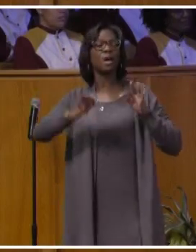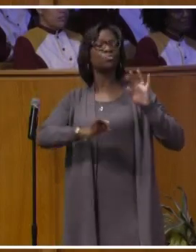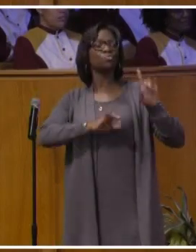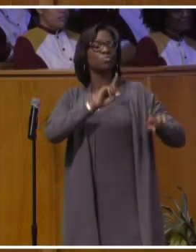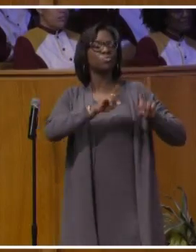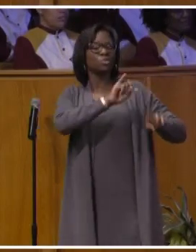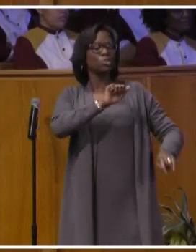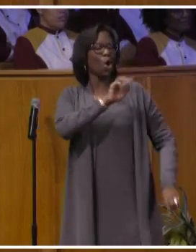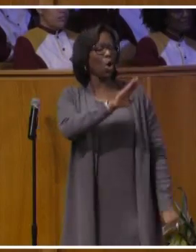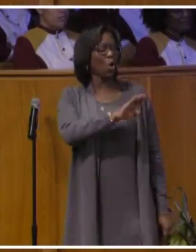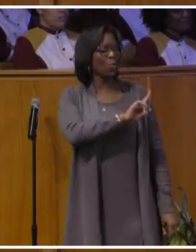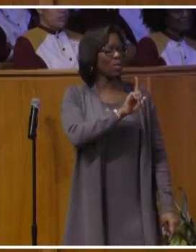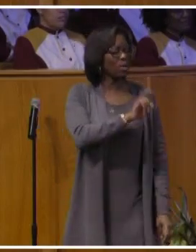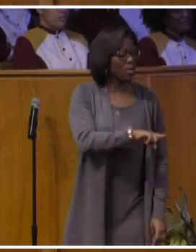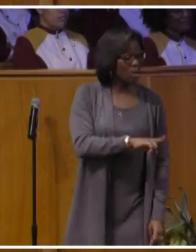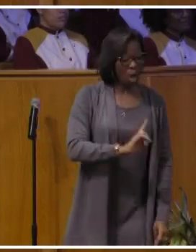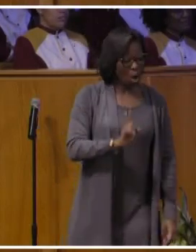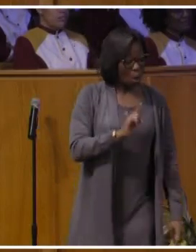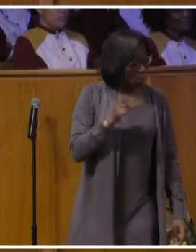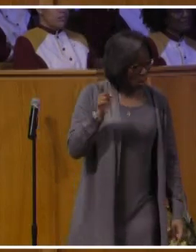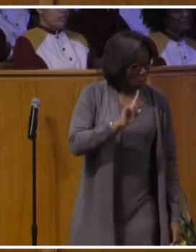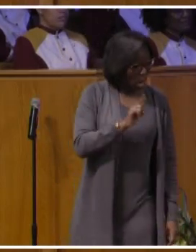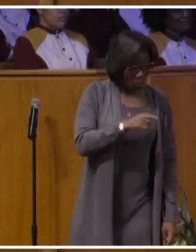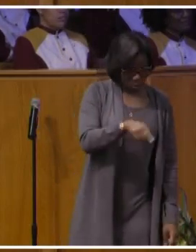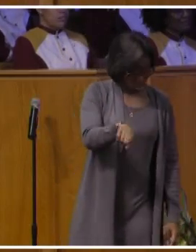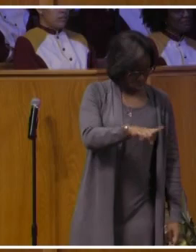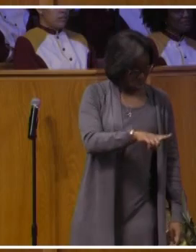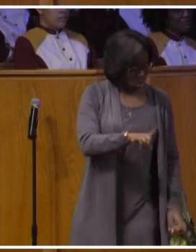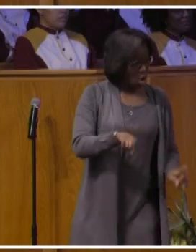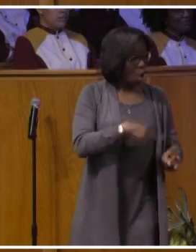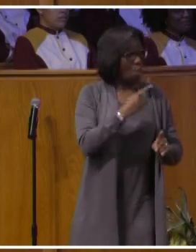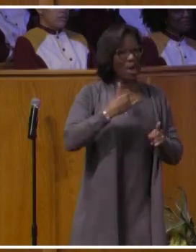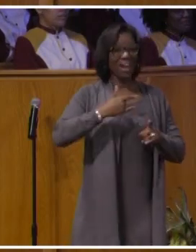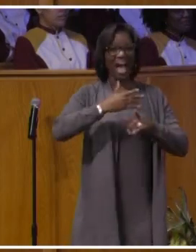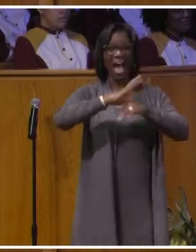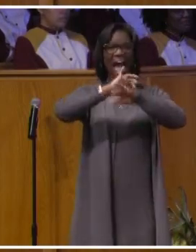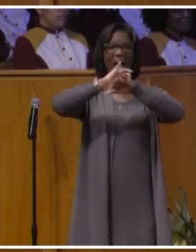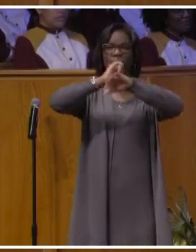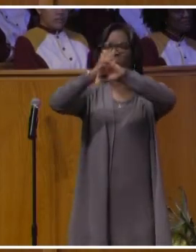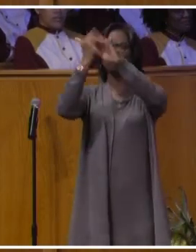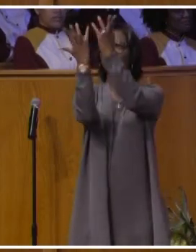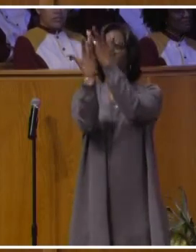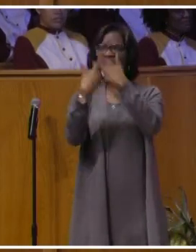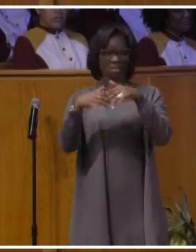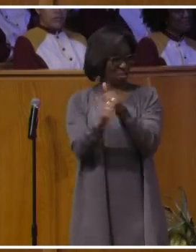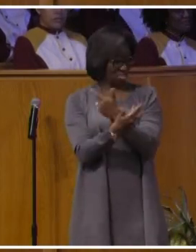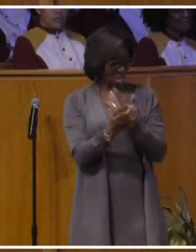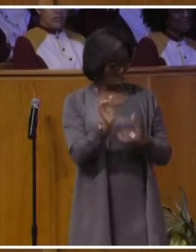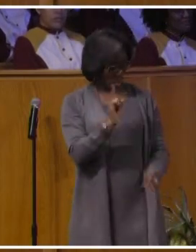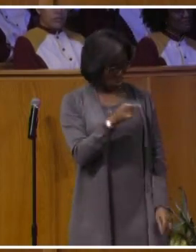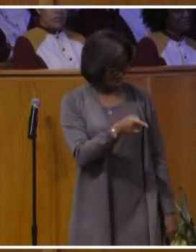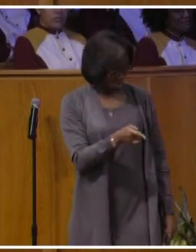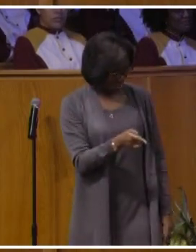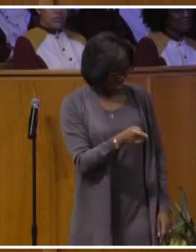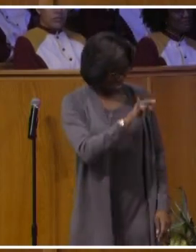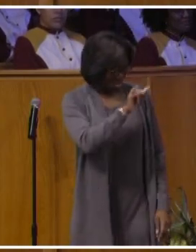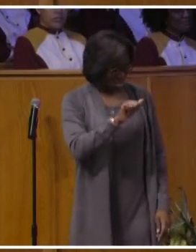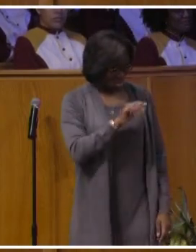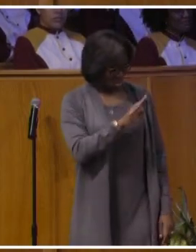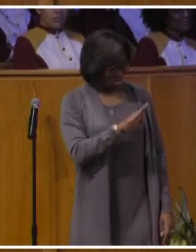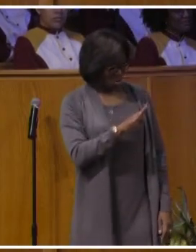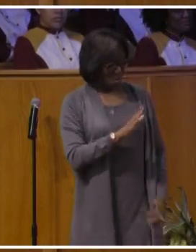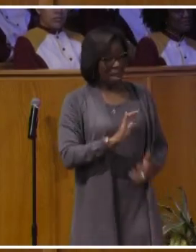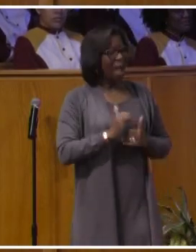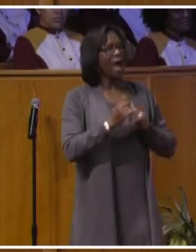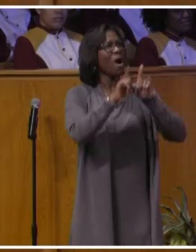said, Job, where were you when I put all this together? Job, how